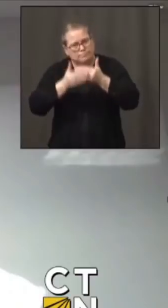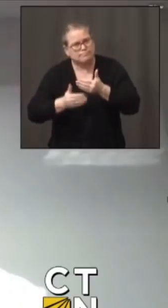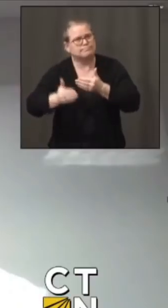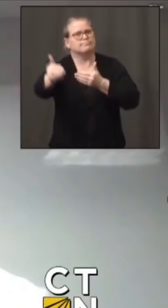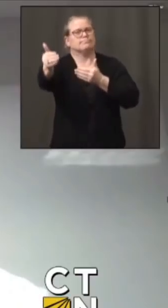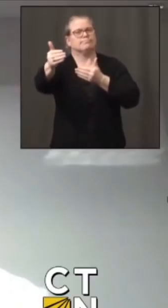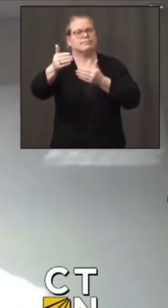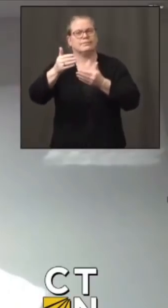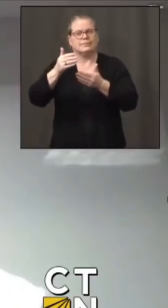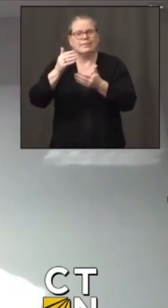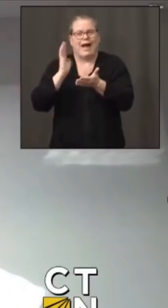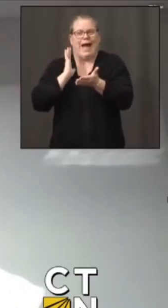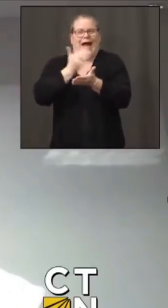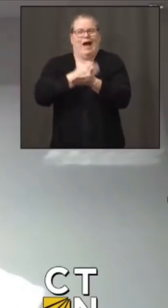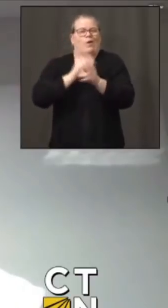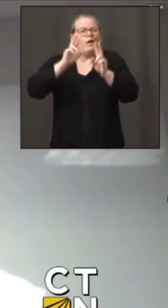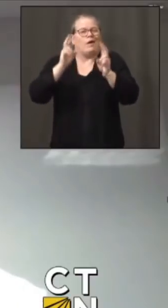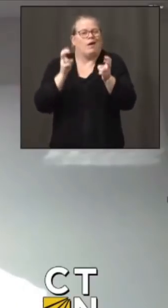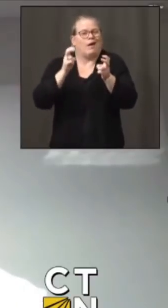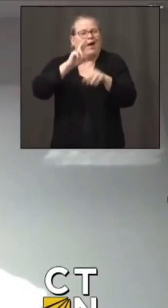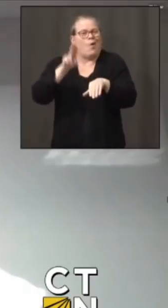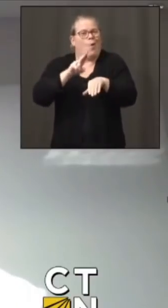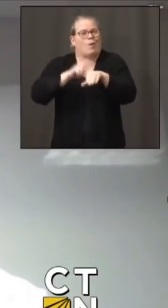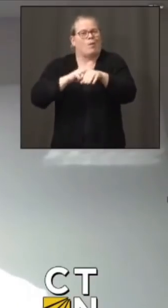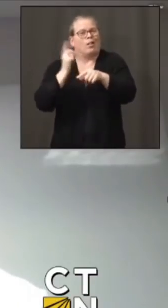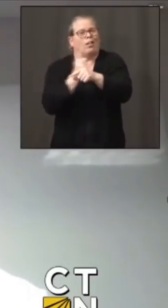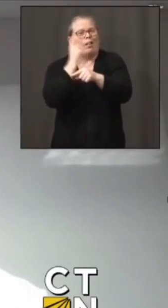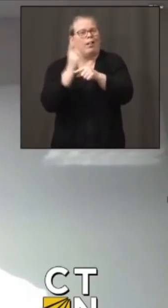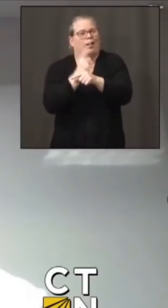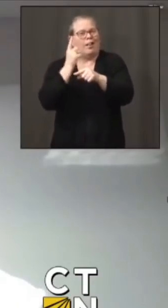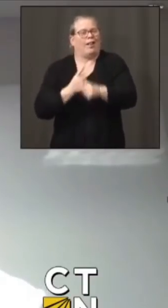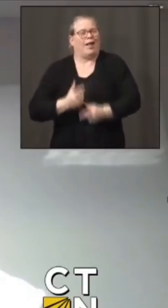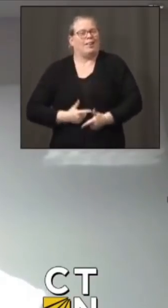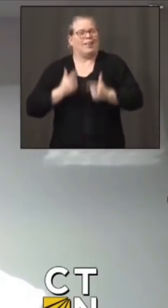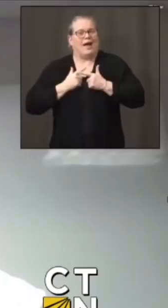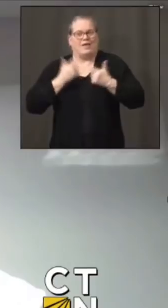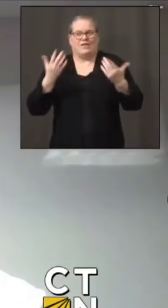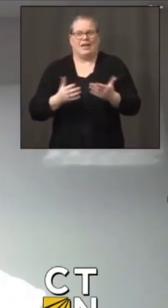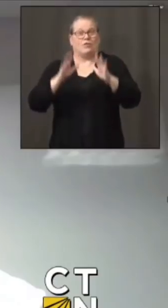of normal in this great state of Connecticut and in this great country.